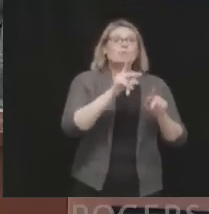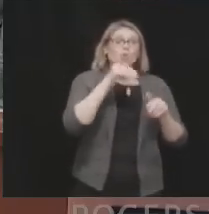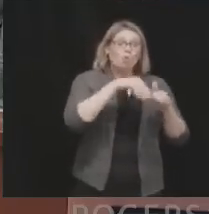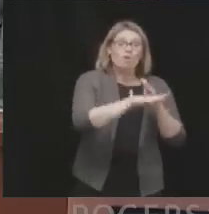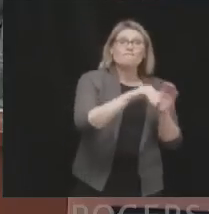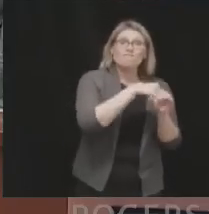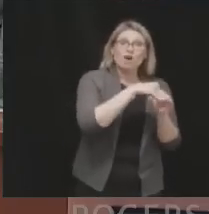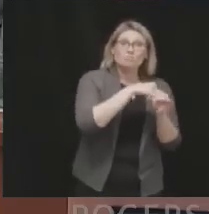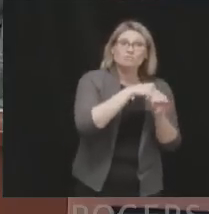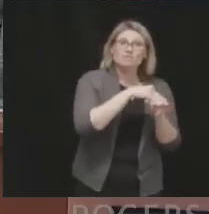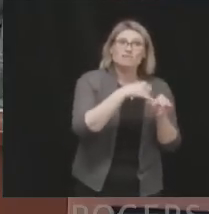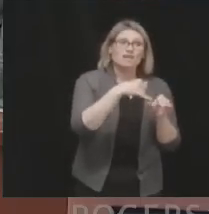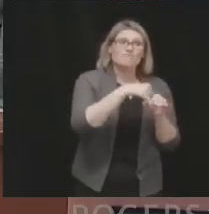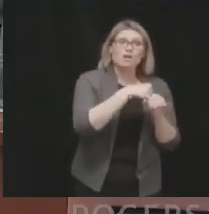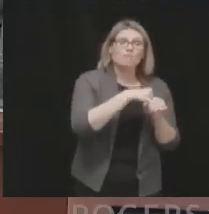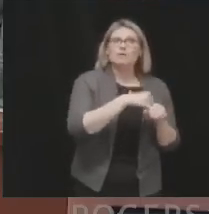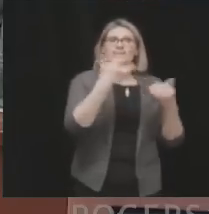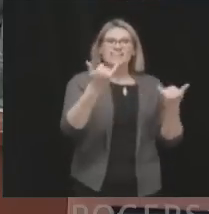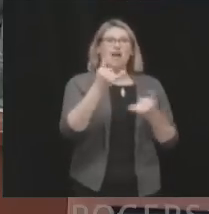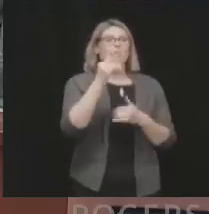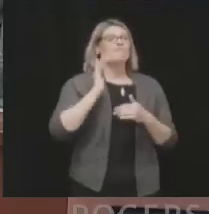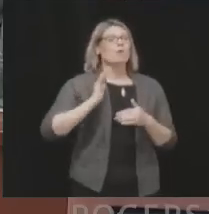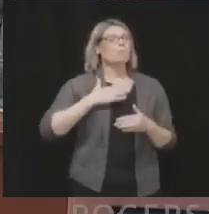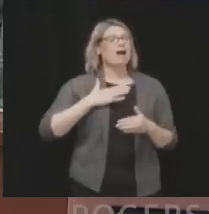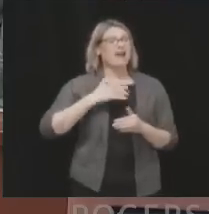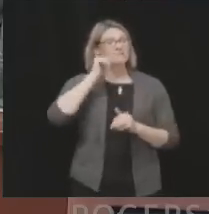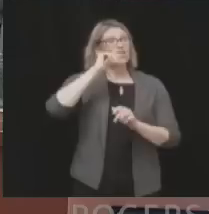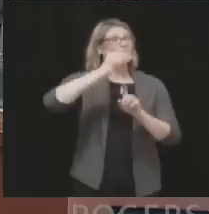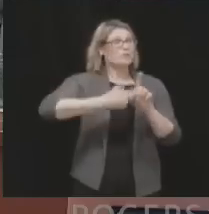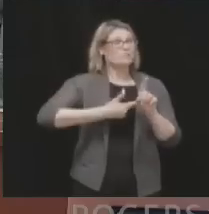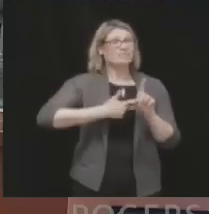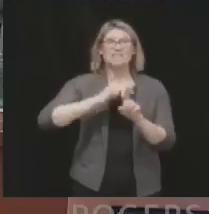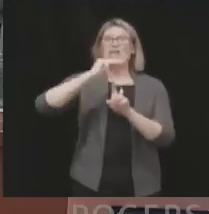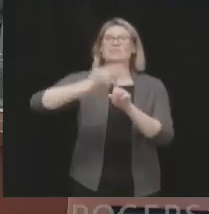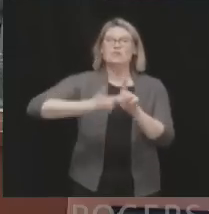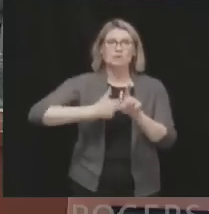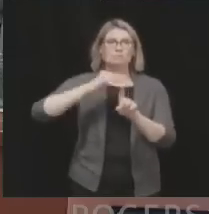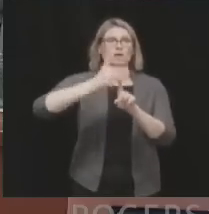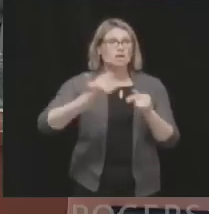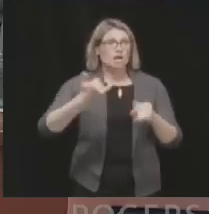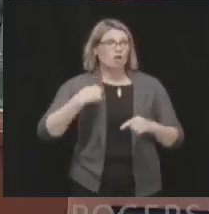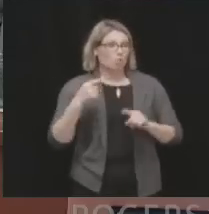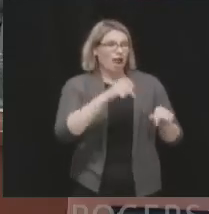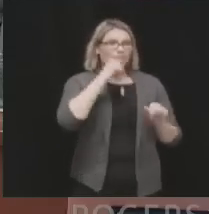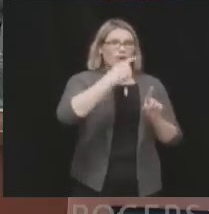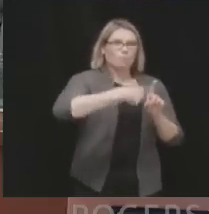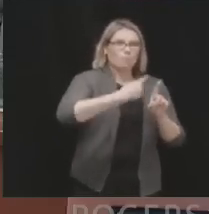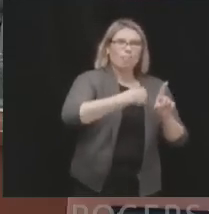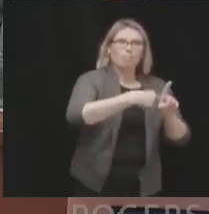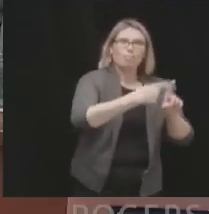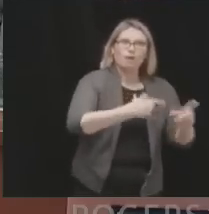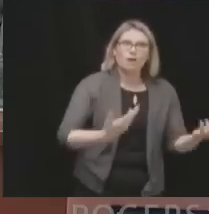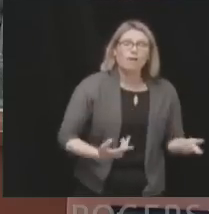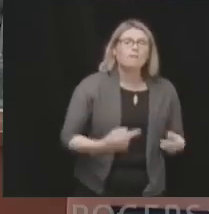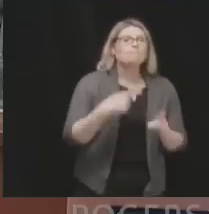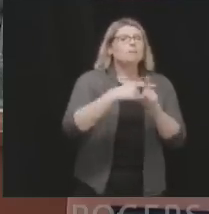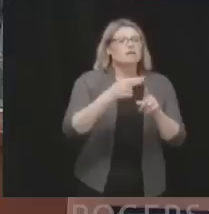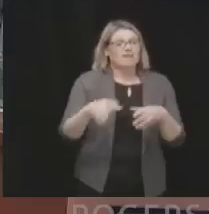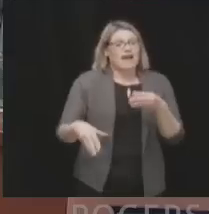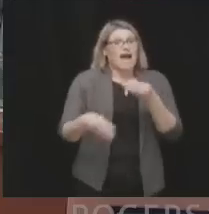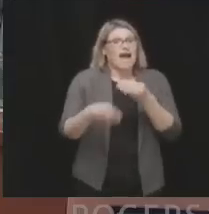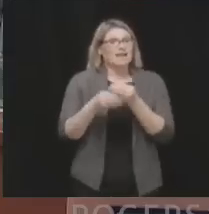here. But again, it is determined on what shortages there are, and let's pinpoint those shortages to make sure that that issue is dealt